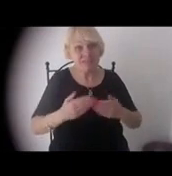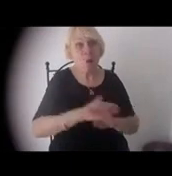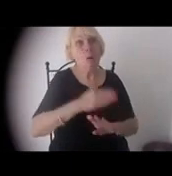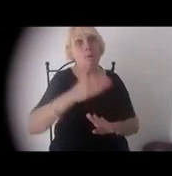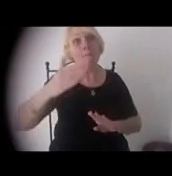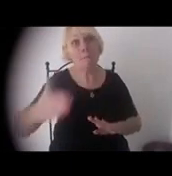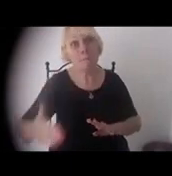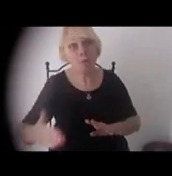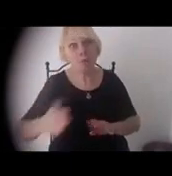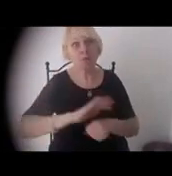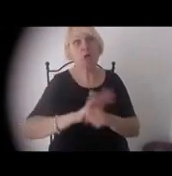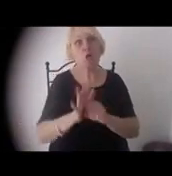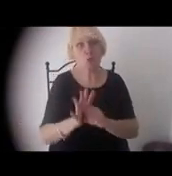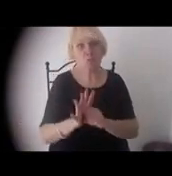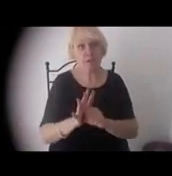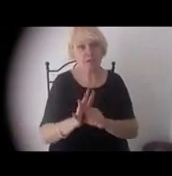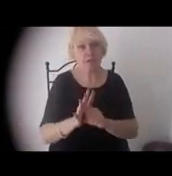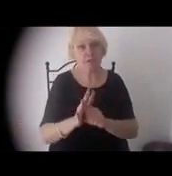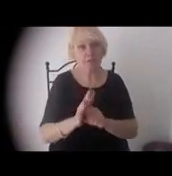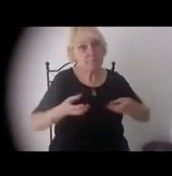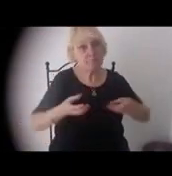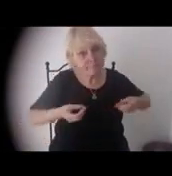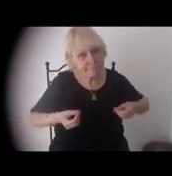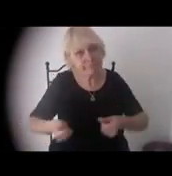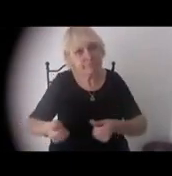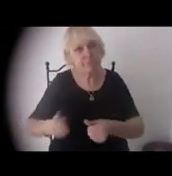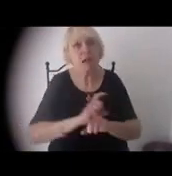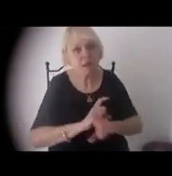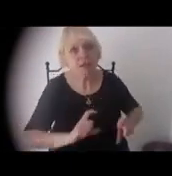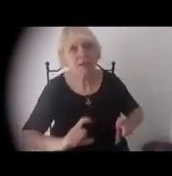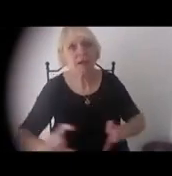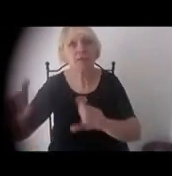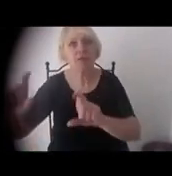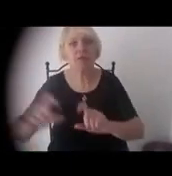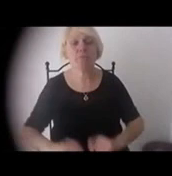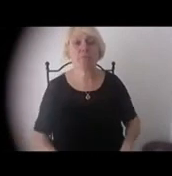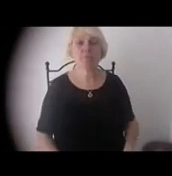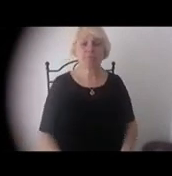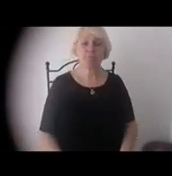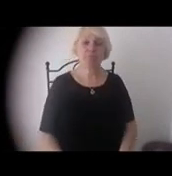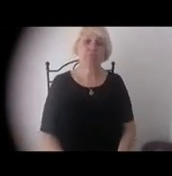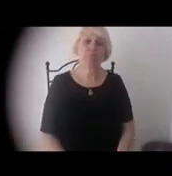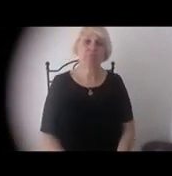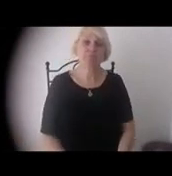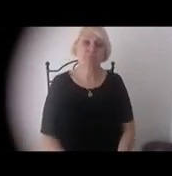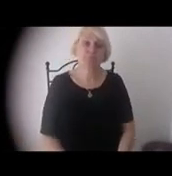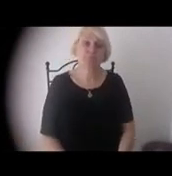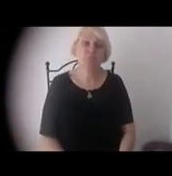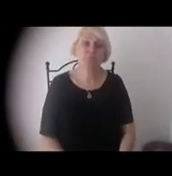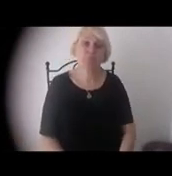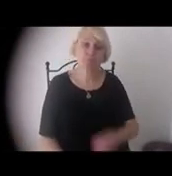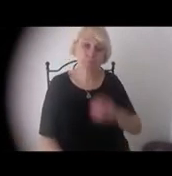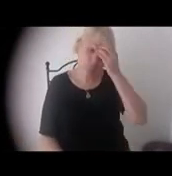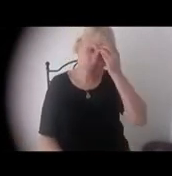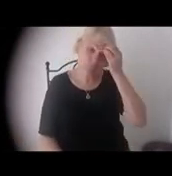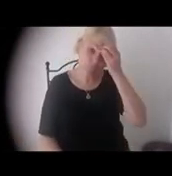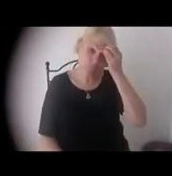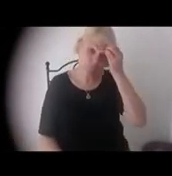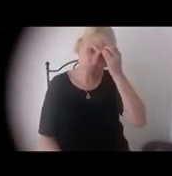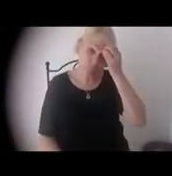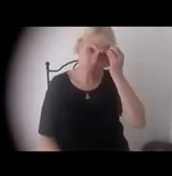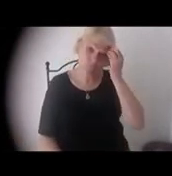of expectation now about what we've been able to do that hasn't been the traditional ways of offering support to